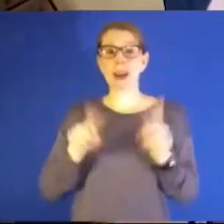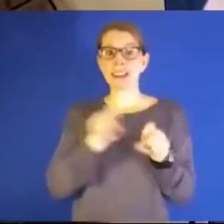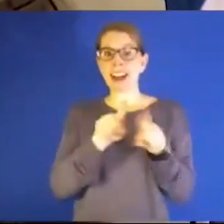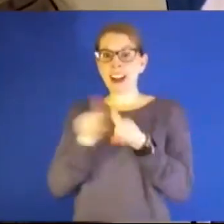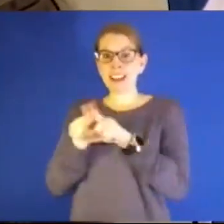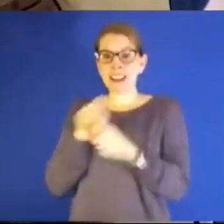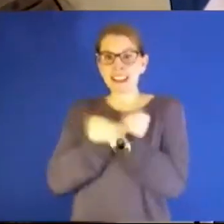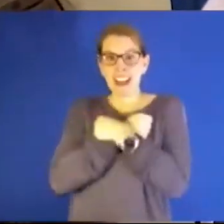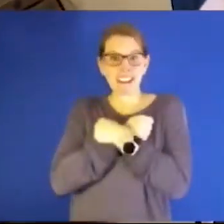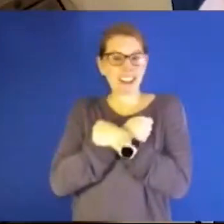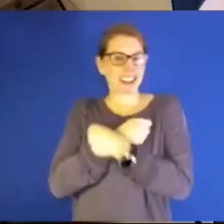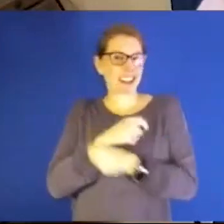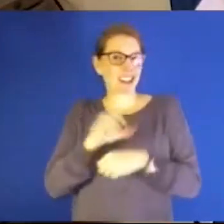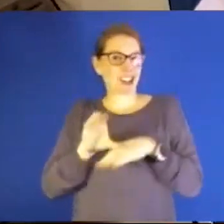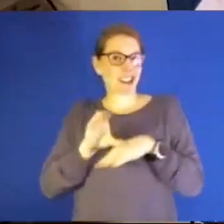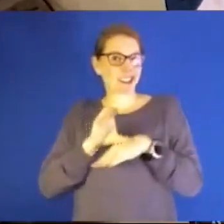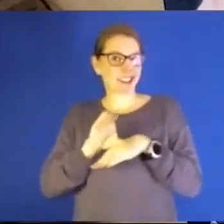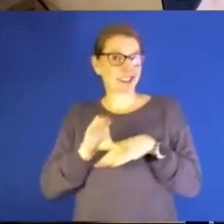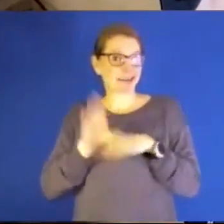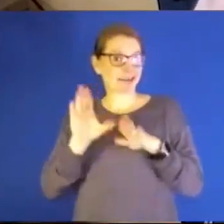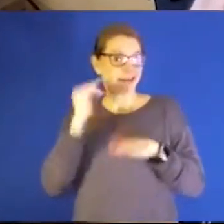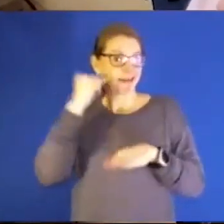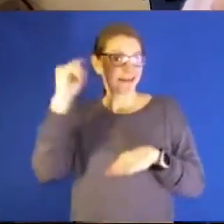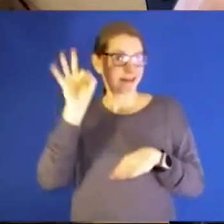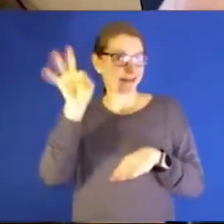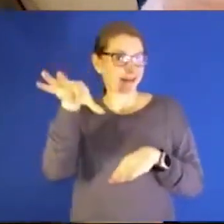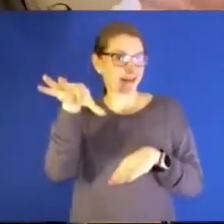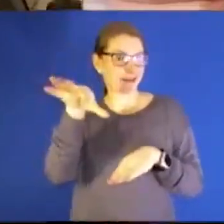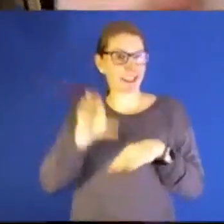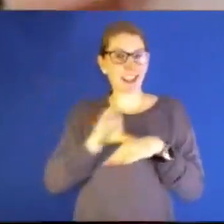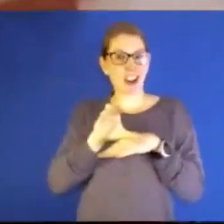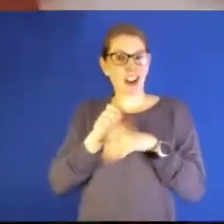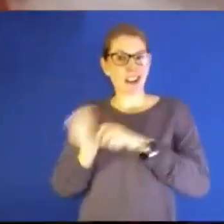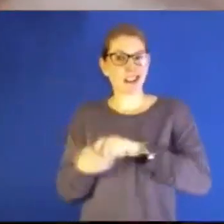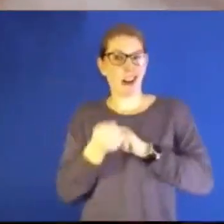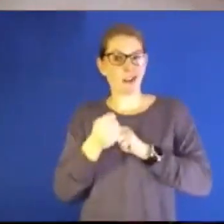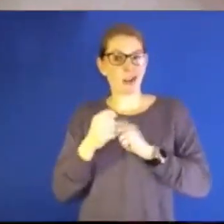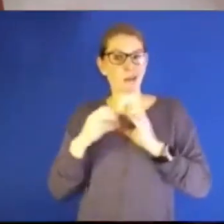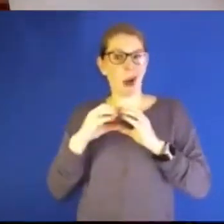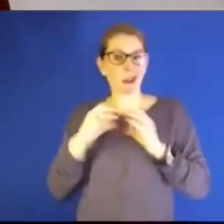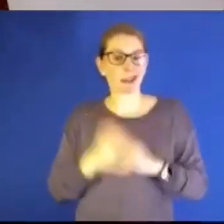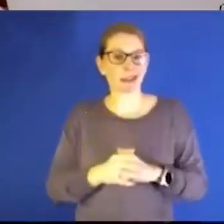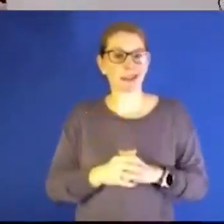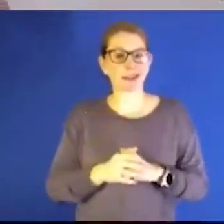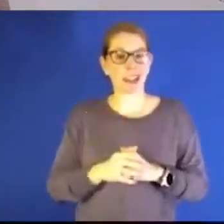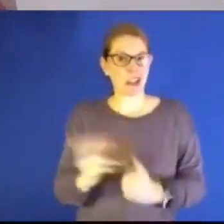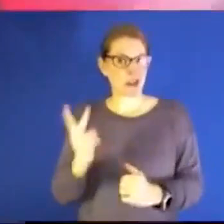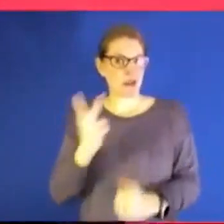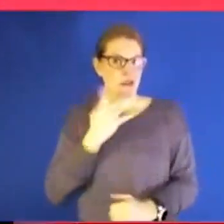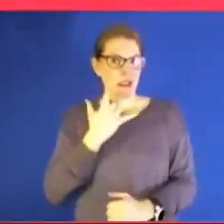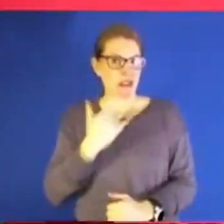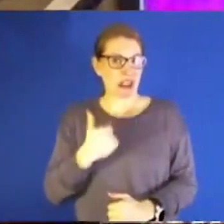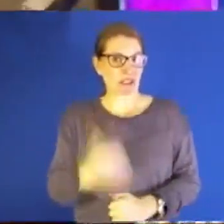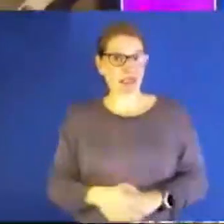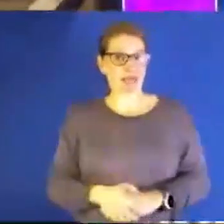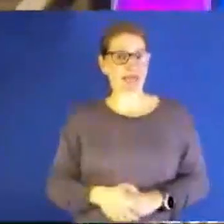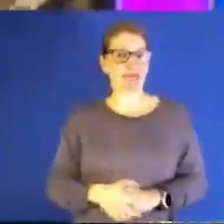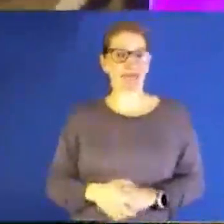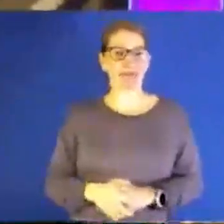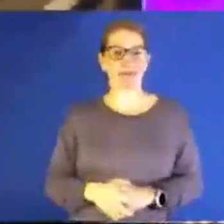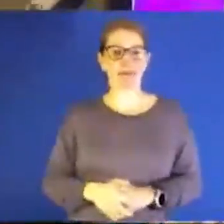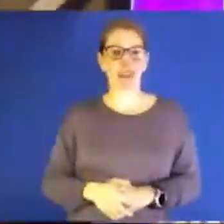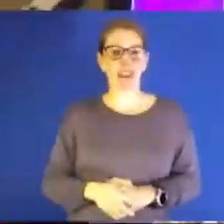chocolate. Here's a great idea: chocolate golf balls. And they come in 2 flavors.